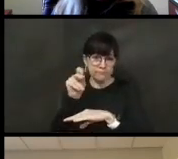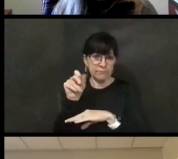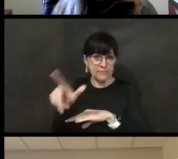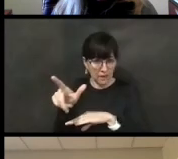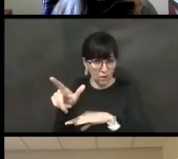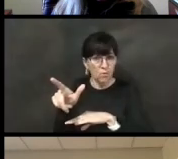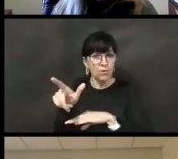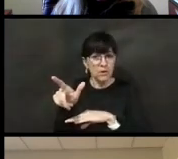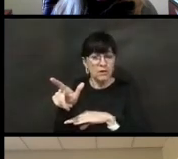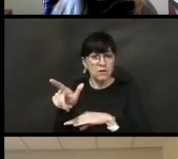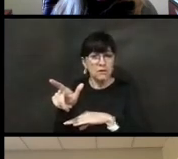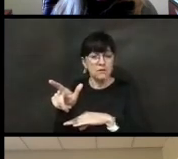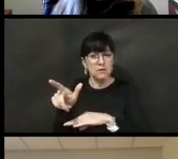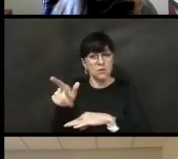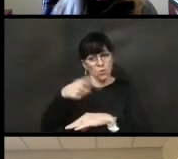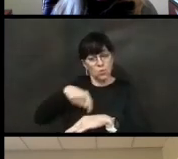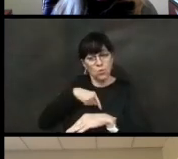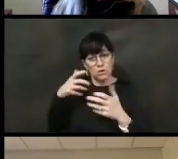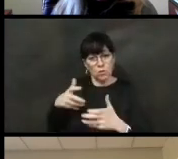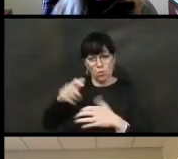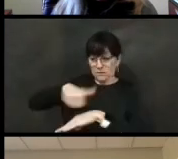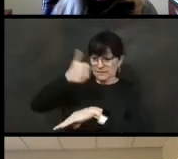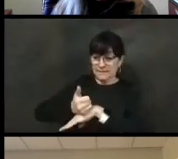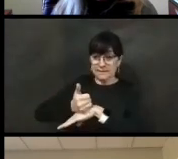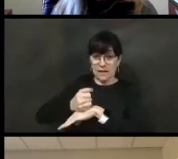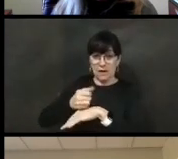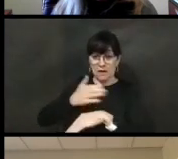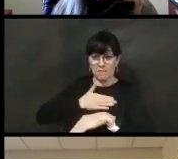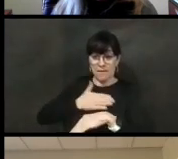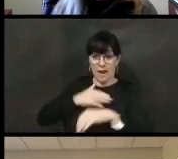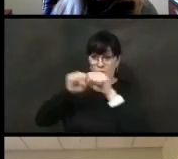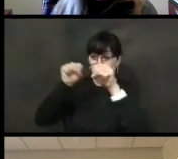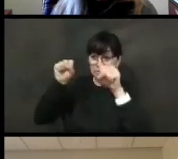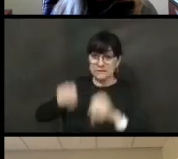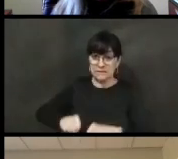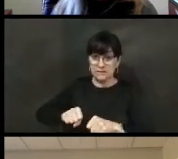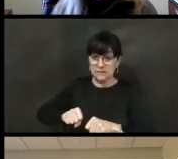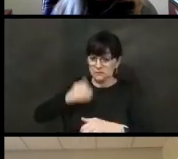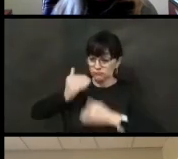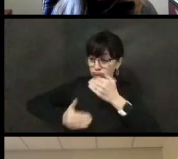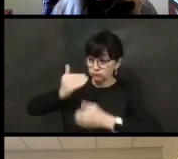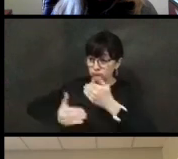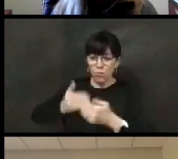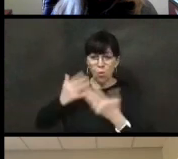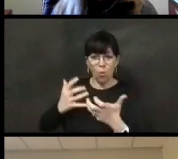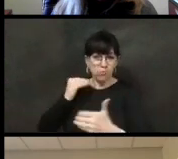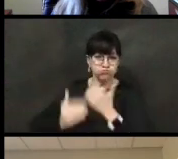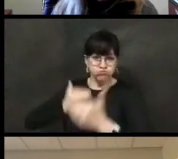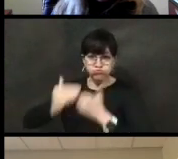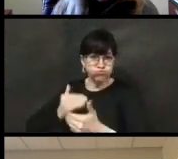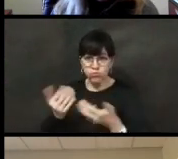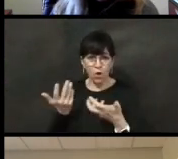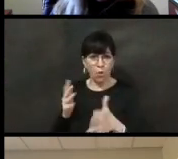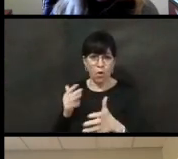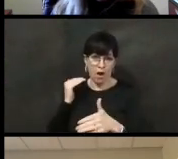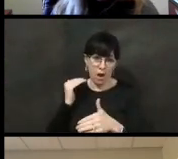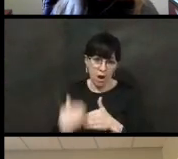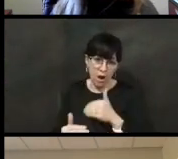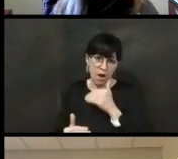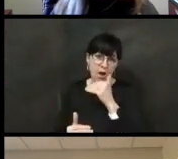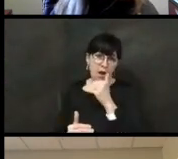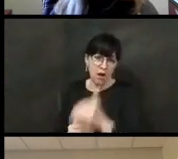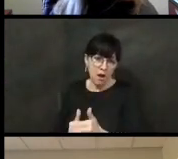to design a system that fits our needs. What we've announced today is that we expect to be